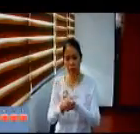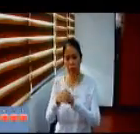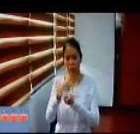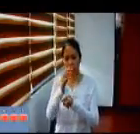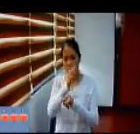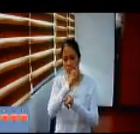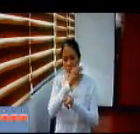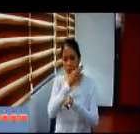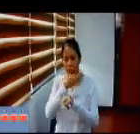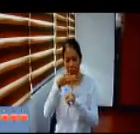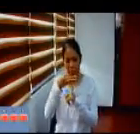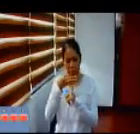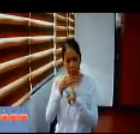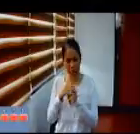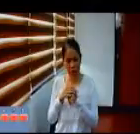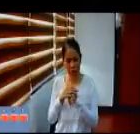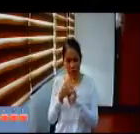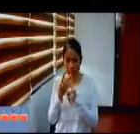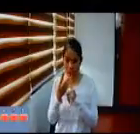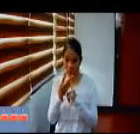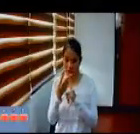agriculture na hindi na kailangan ng irrigation?